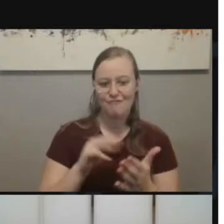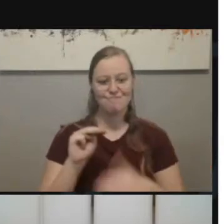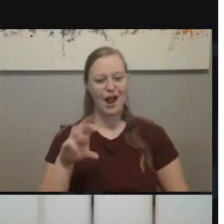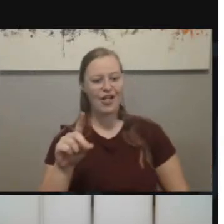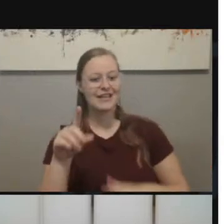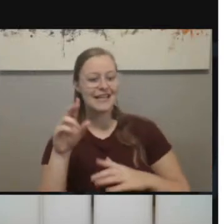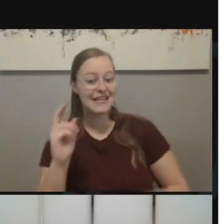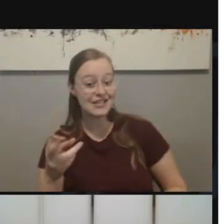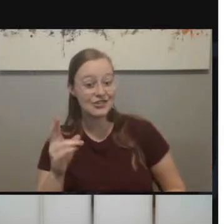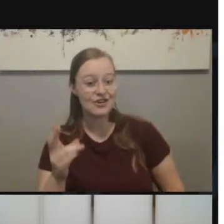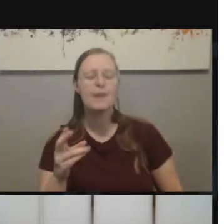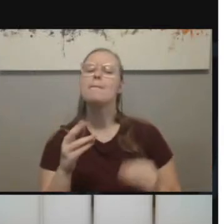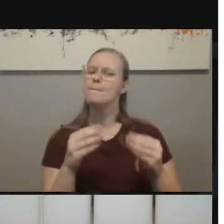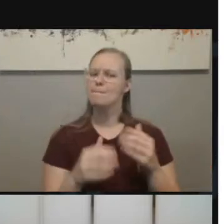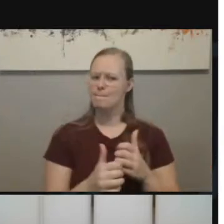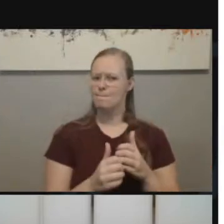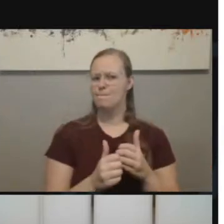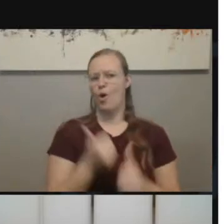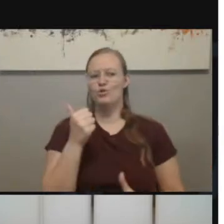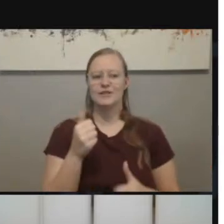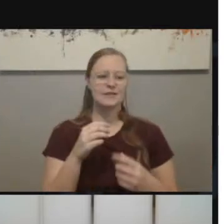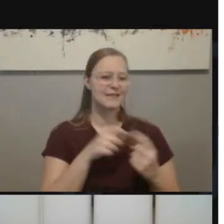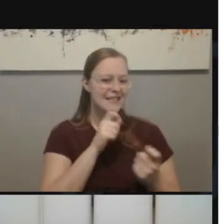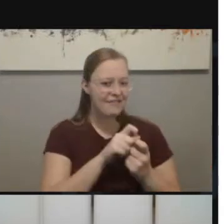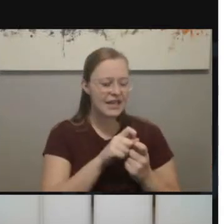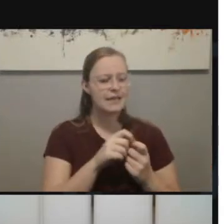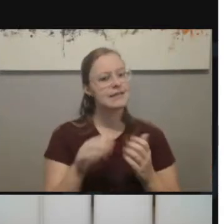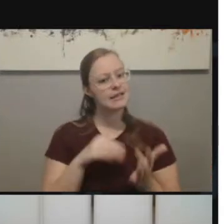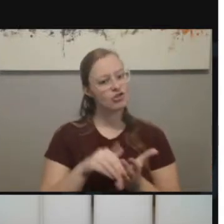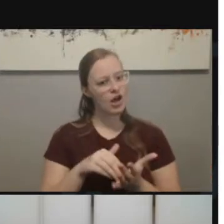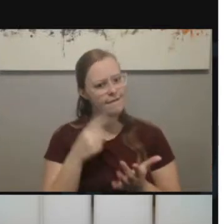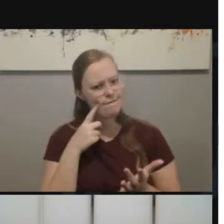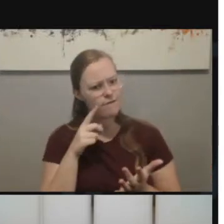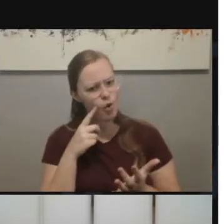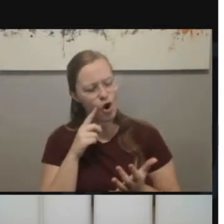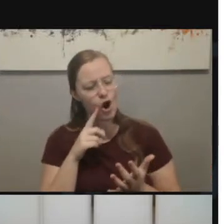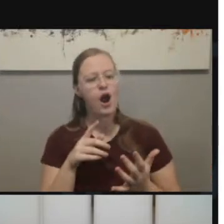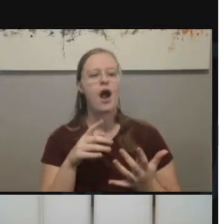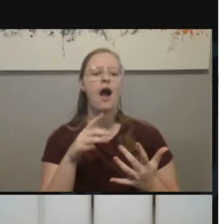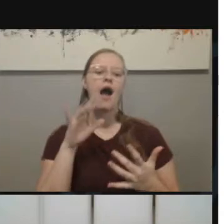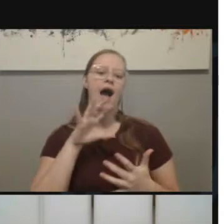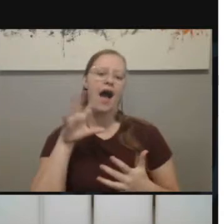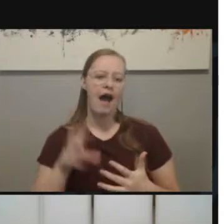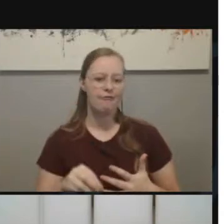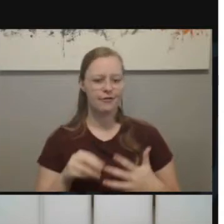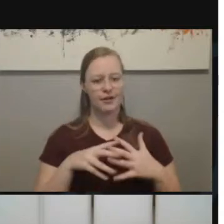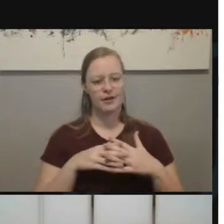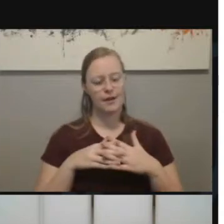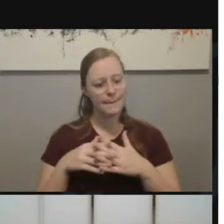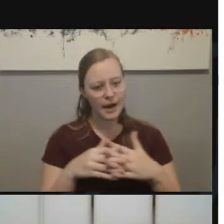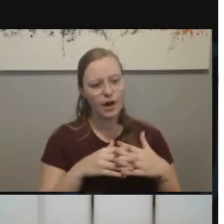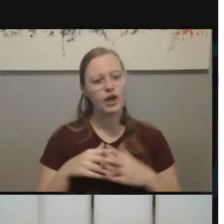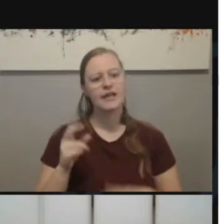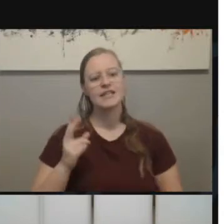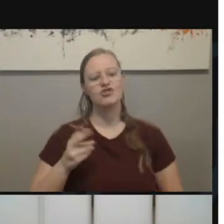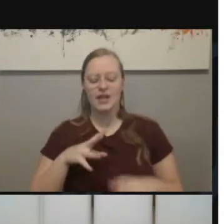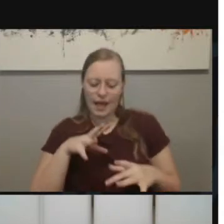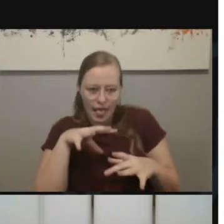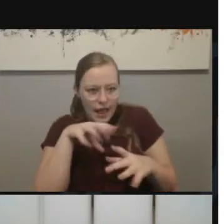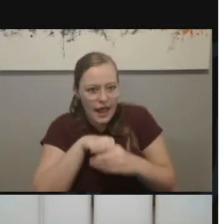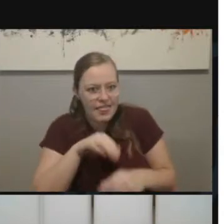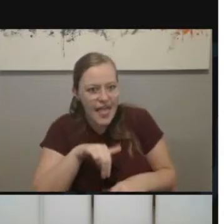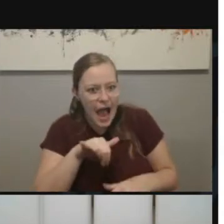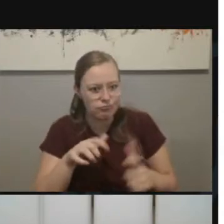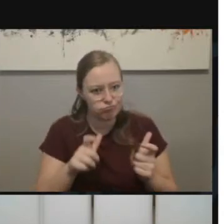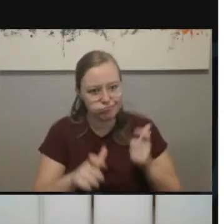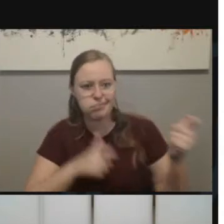but more specifically, the centrality of African-American history within that larger